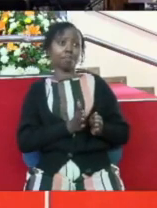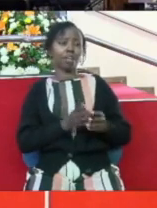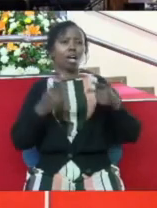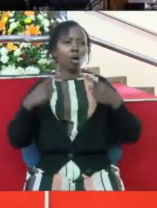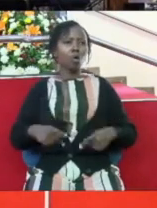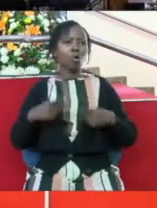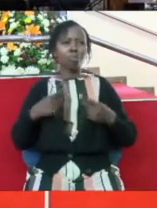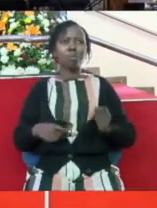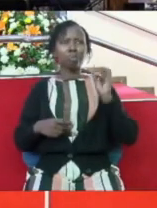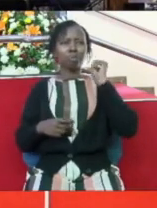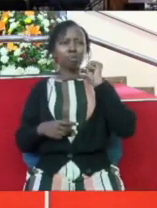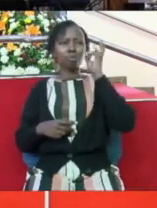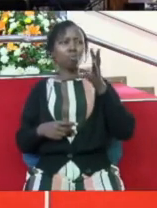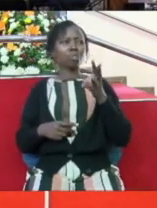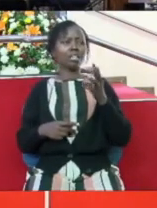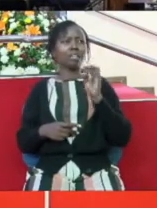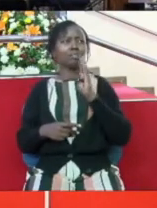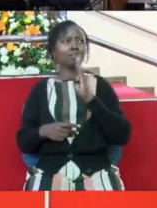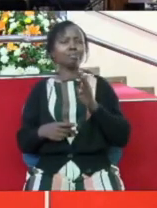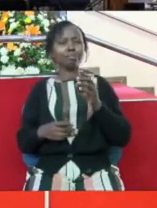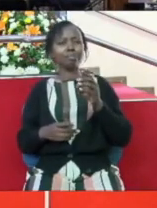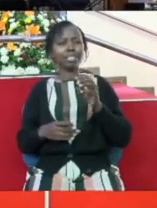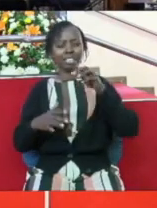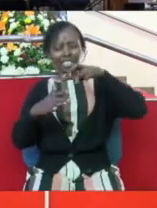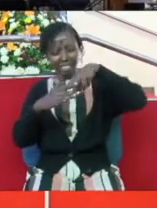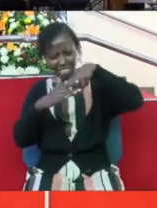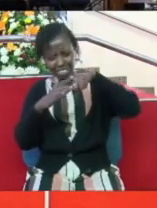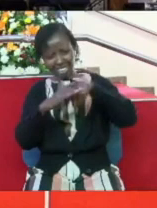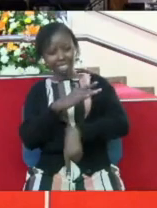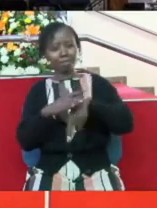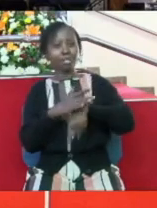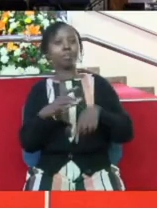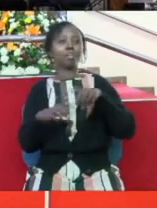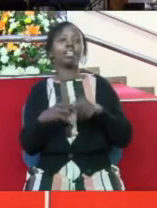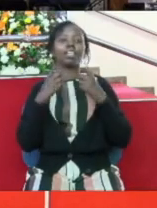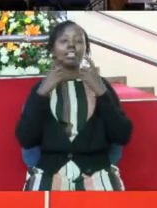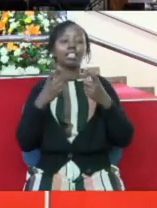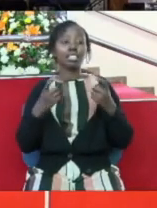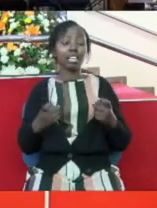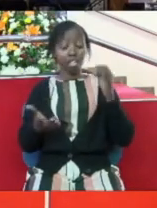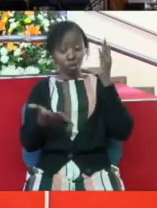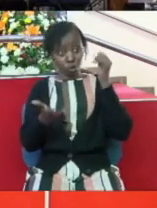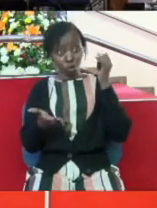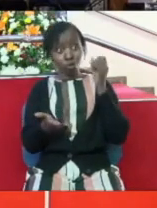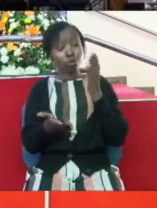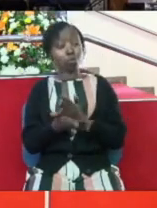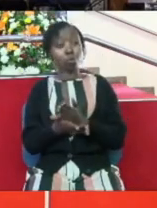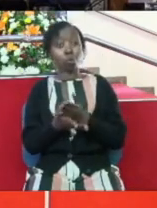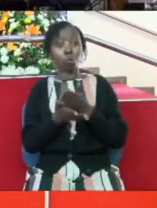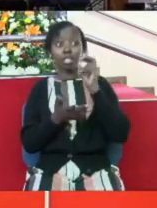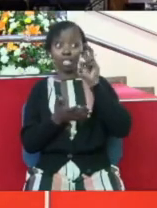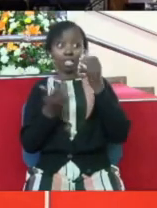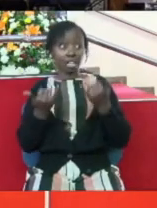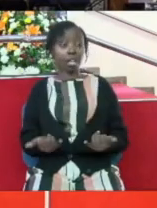get deeper and deeper in sin. Watu wataingia ndani kwenye dhambi. And that's what we are seeing in the current dispensation. Ndipo tunaona mambo haya wakati